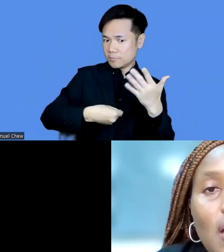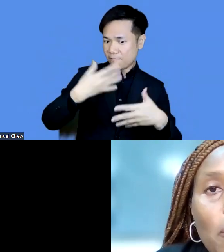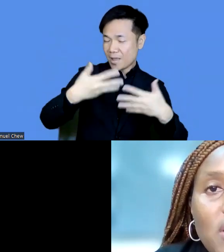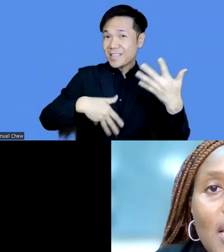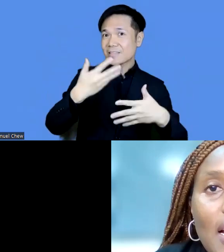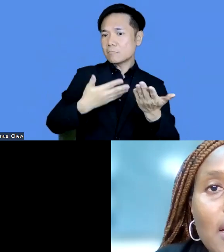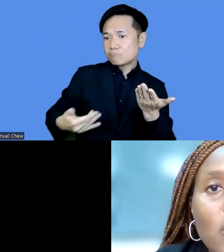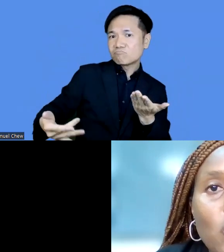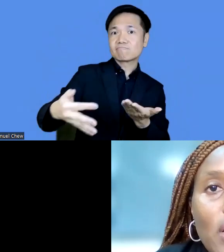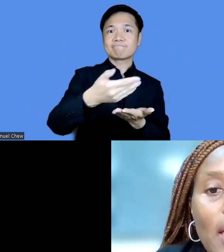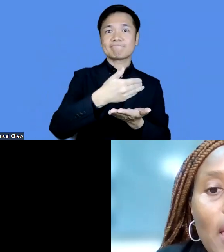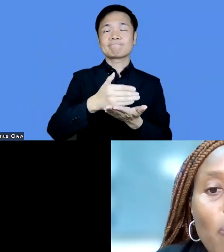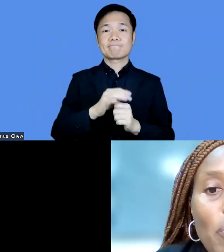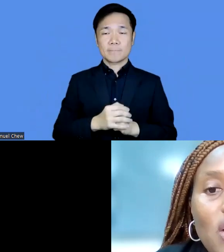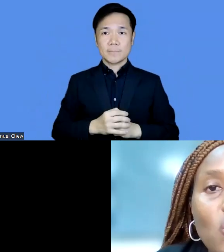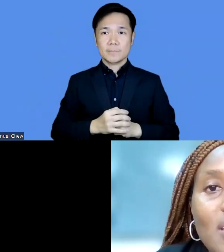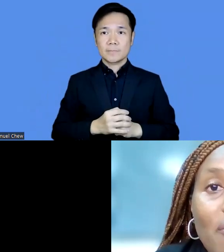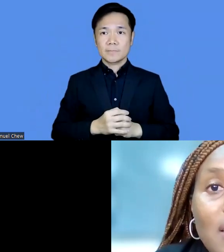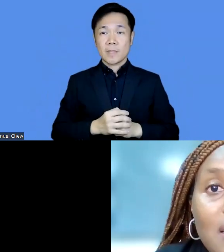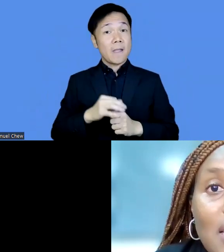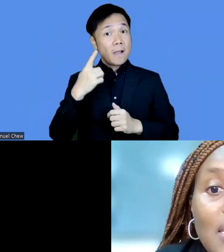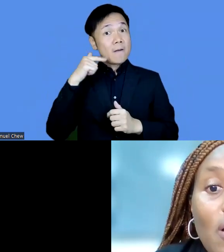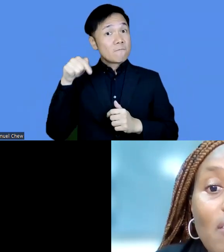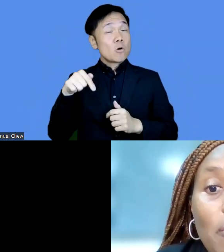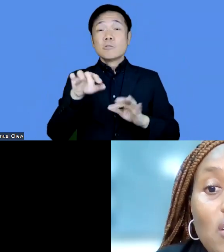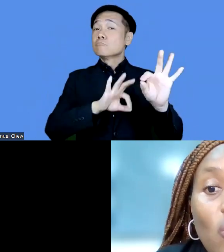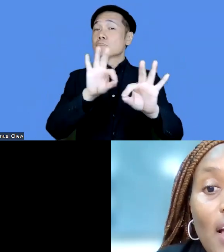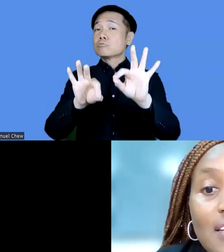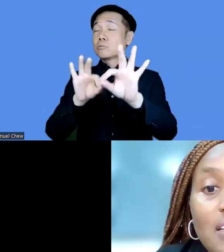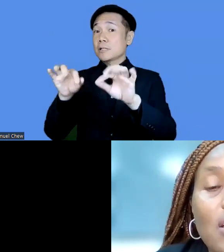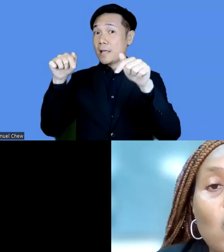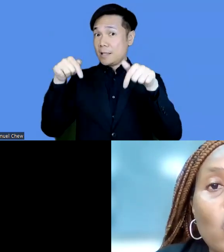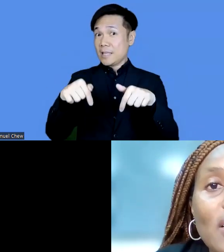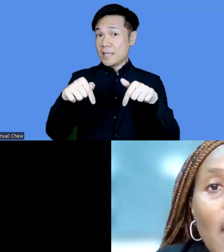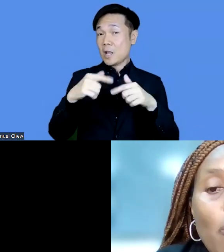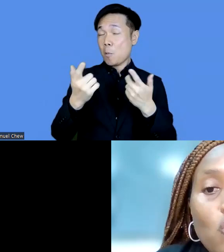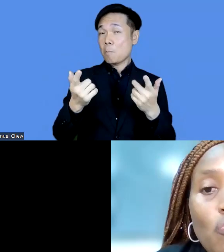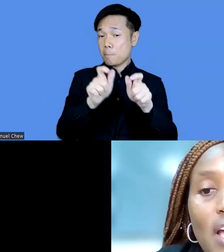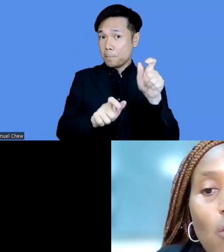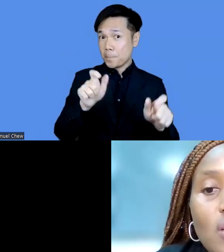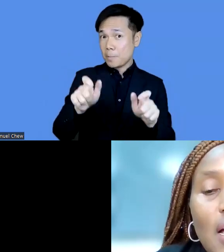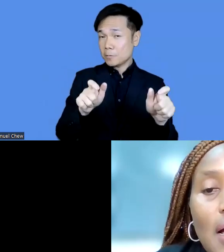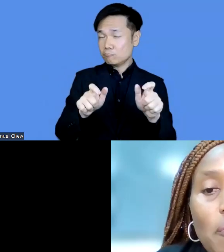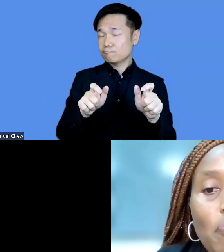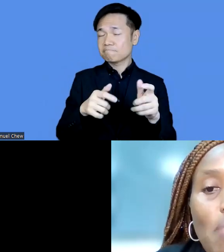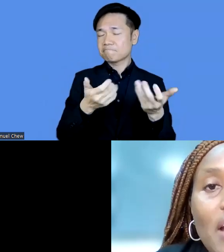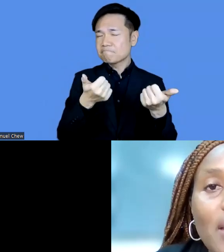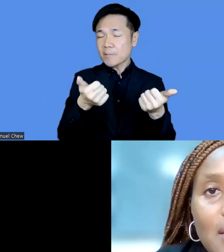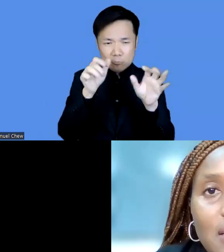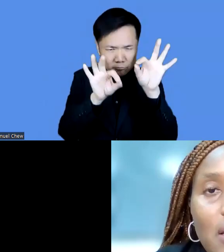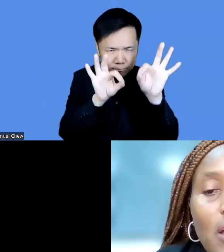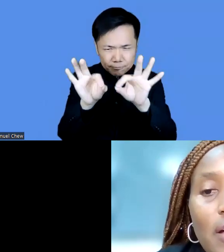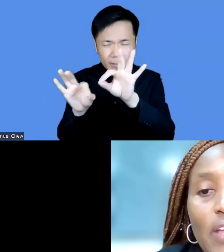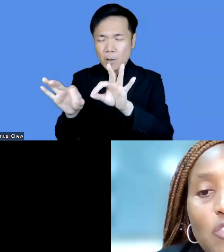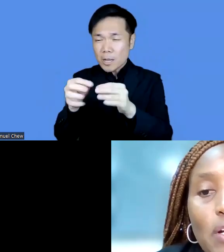information, particularly during population surveys that our government conducts, so that they're able to bring out